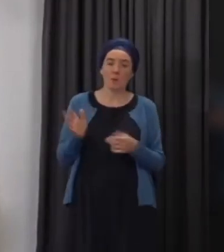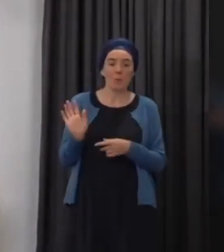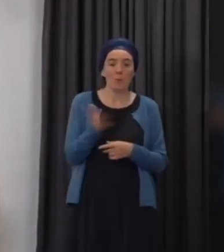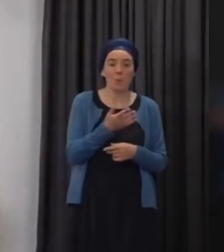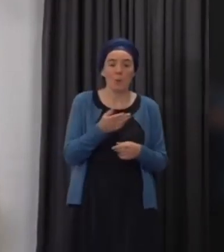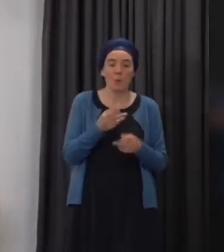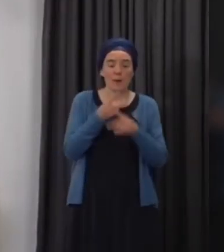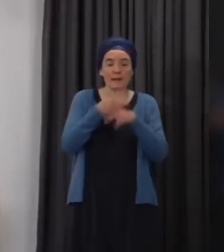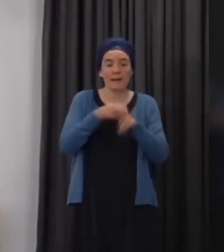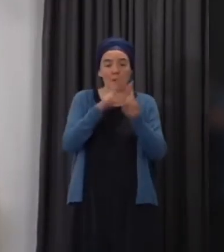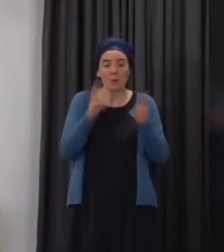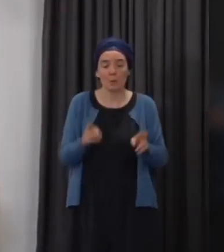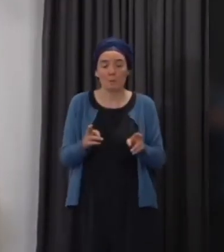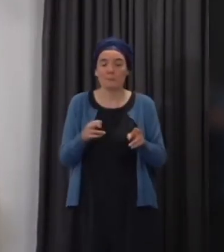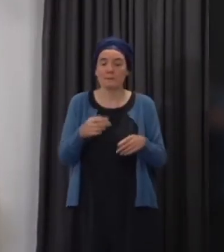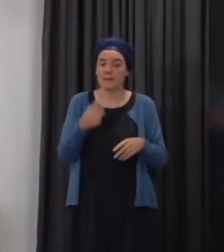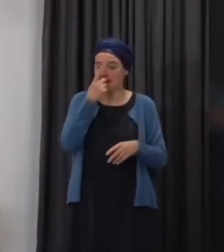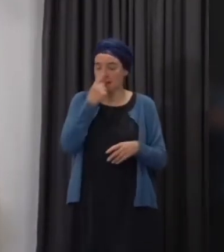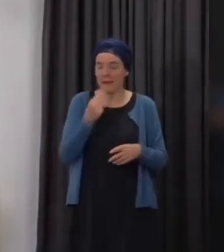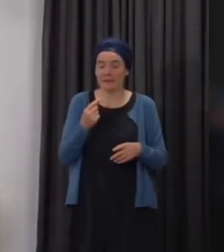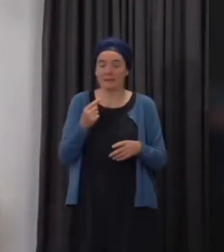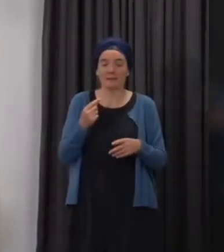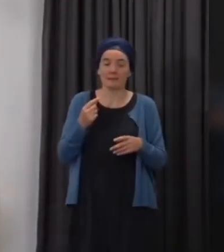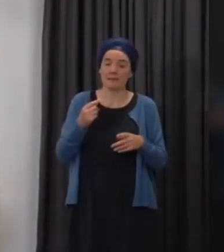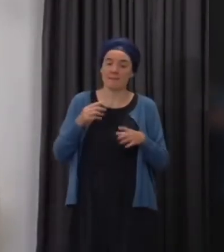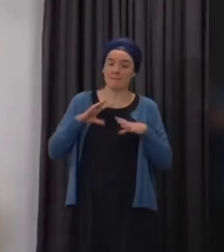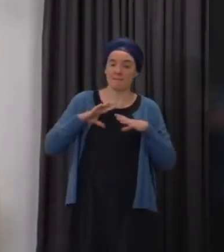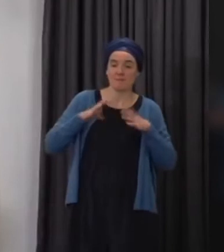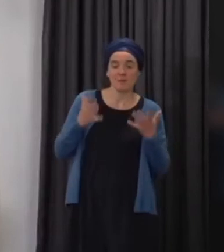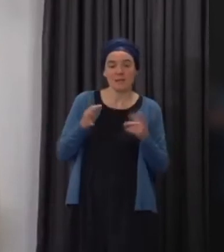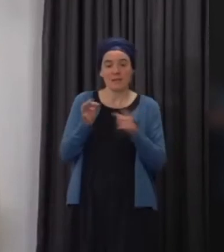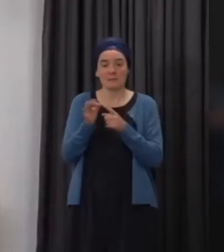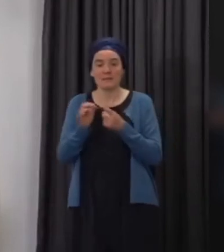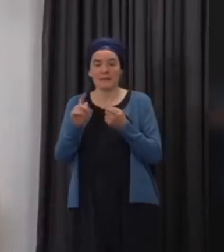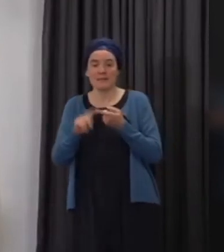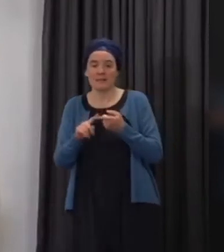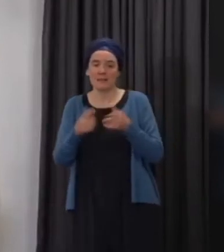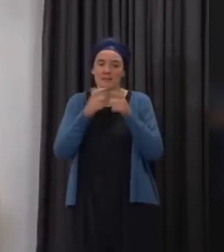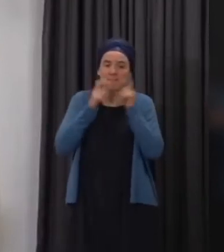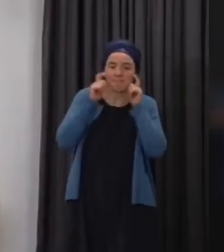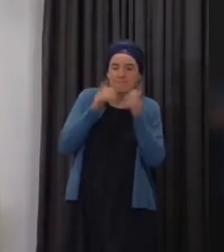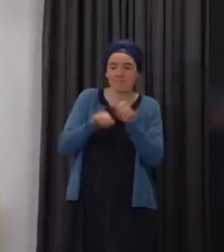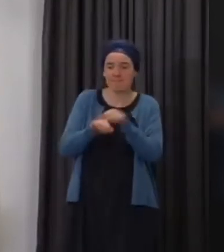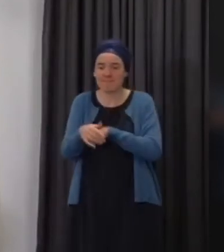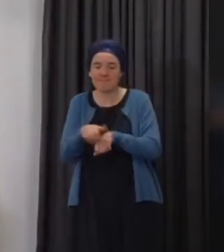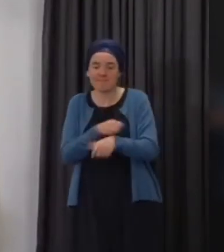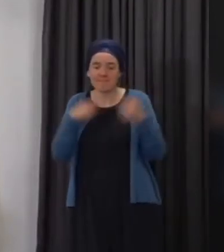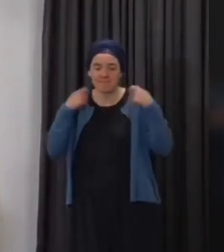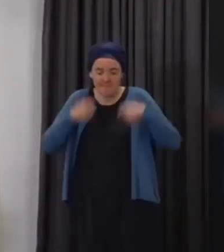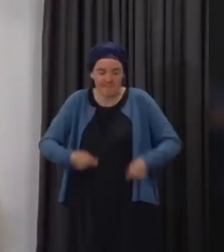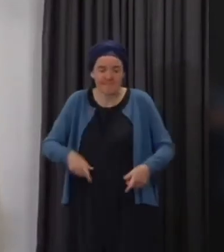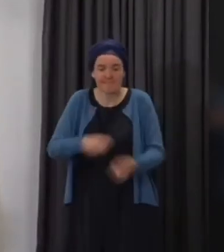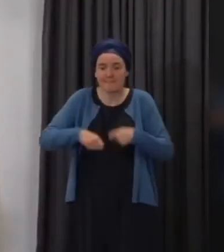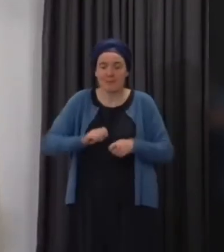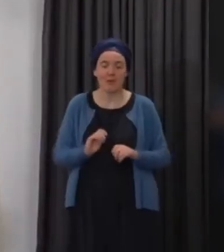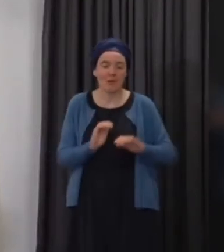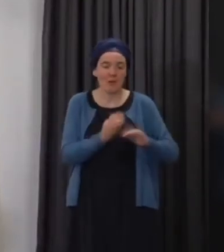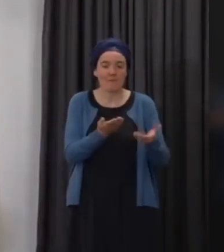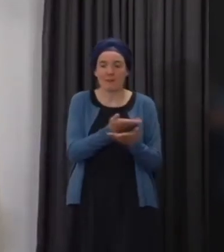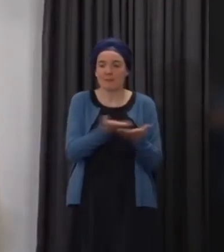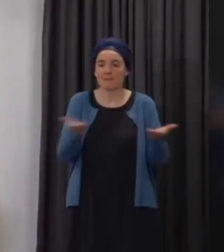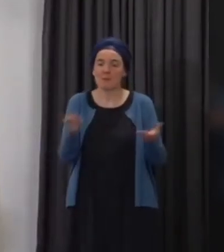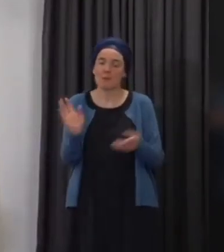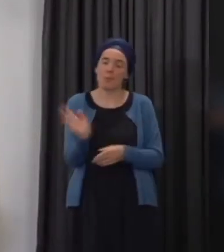free from the Welsh Government. And we provided extra guidance about cleaning and hygiene to prevent the spread of